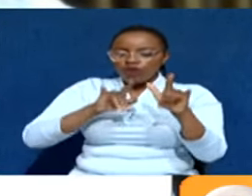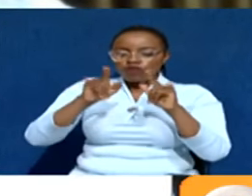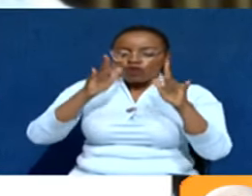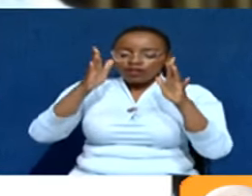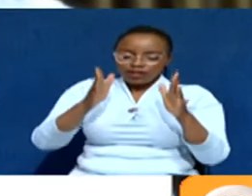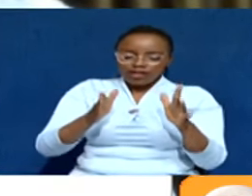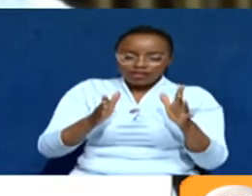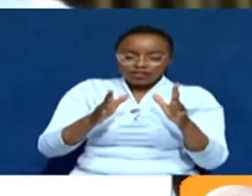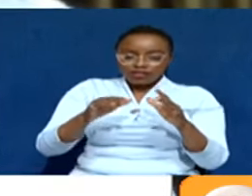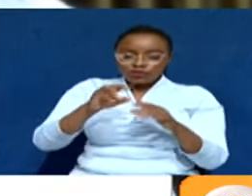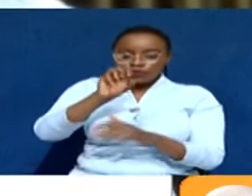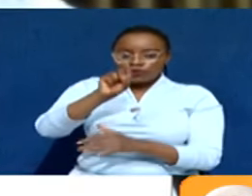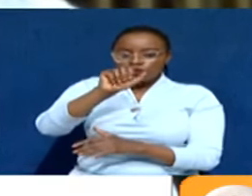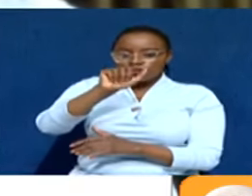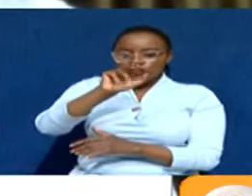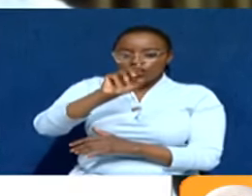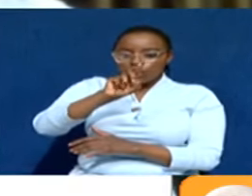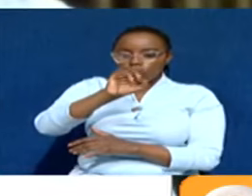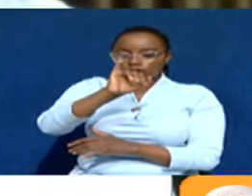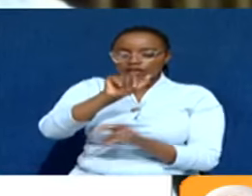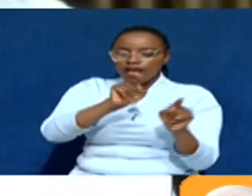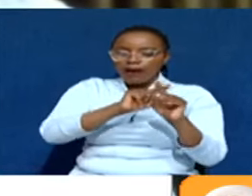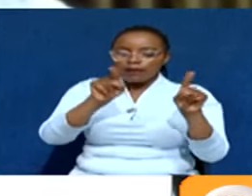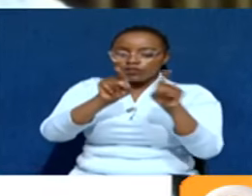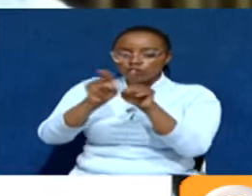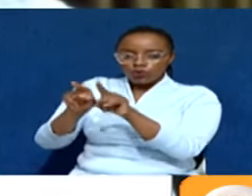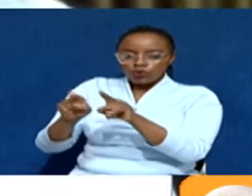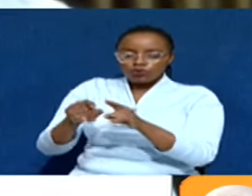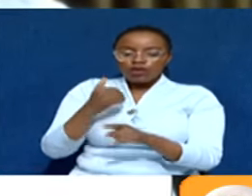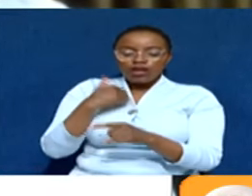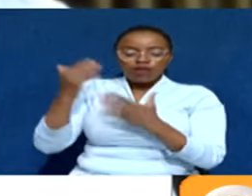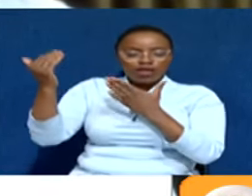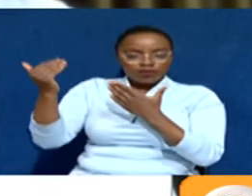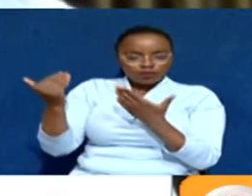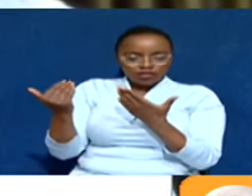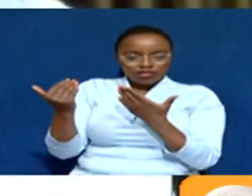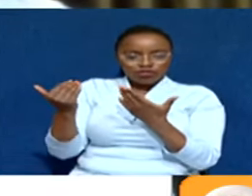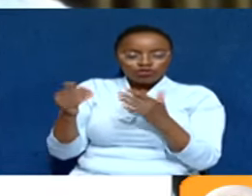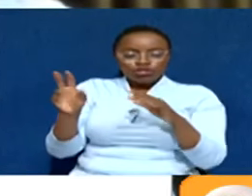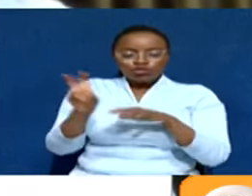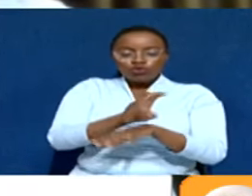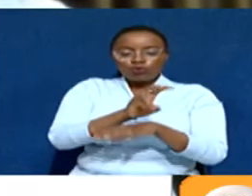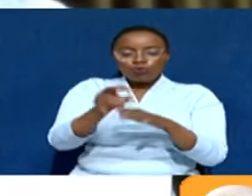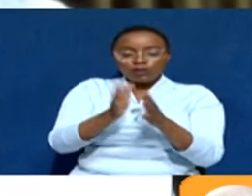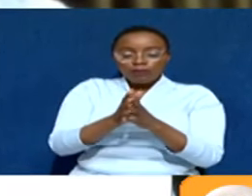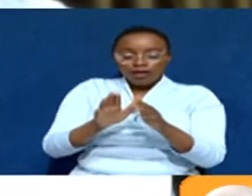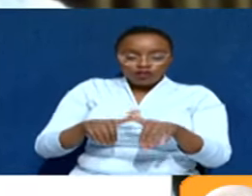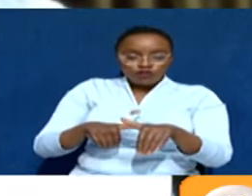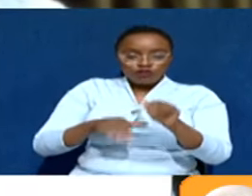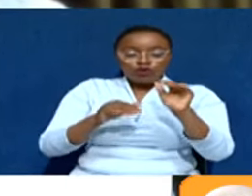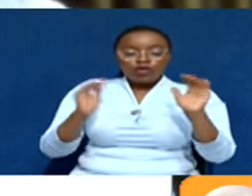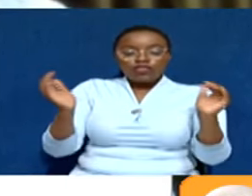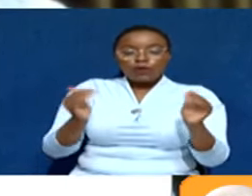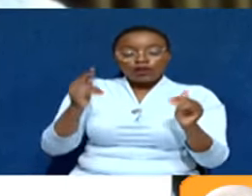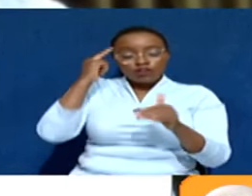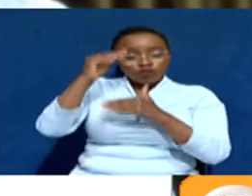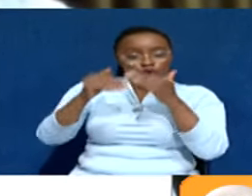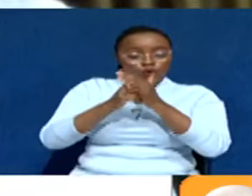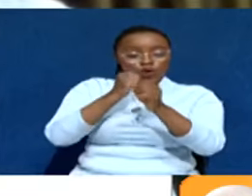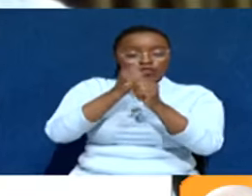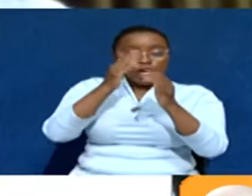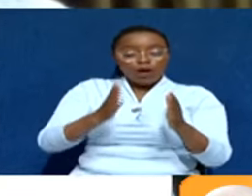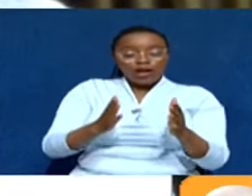workers to Saudi Arabia, but we will also be expected to monitor and track the welfare of these